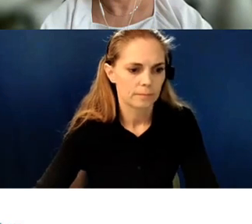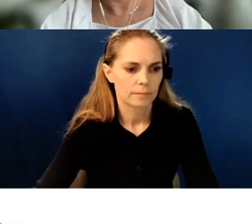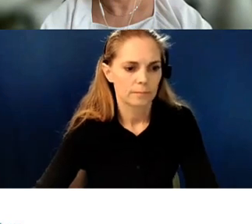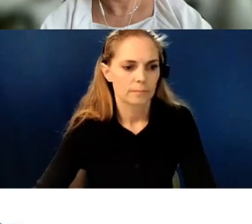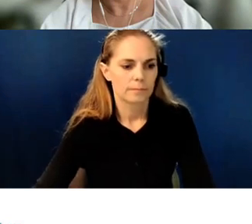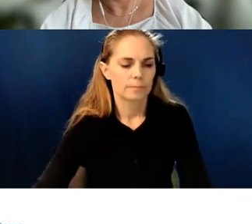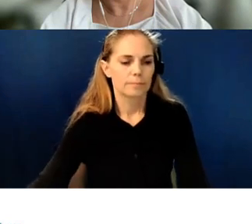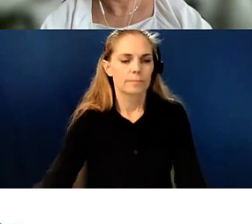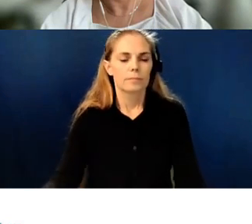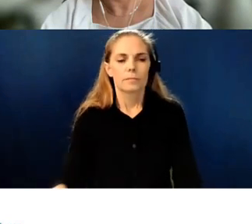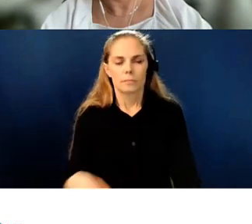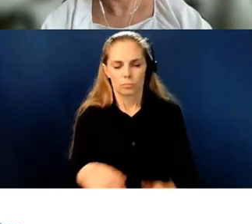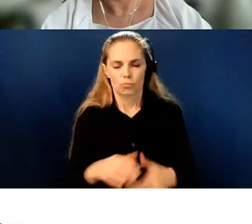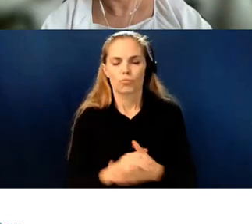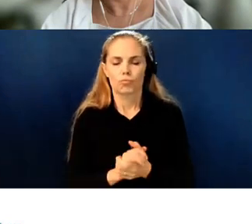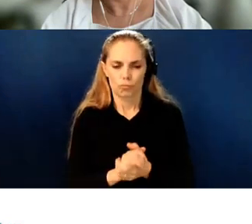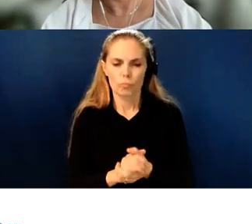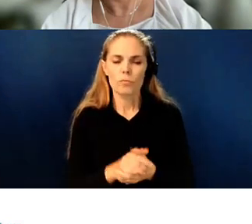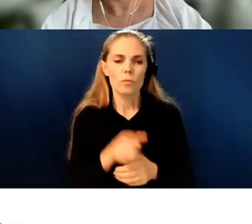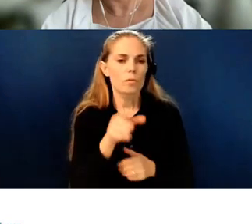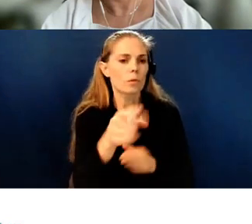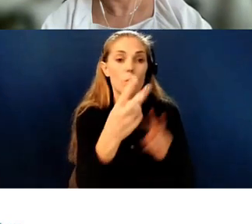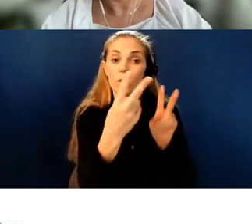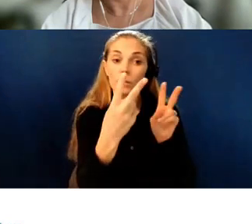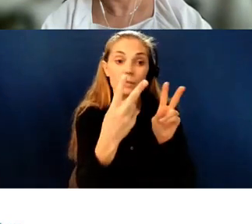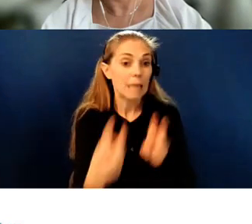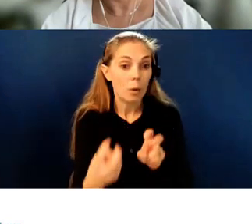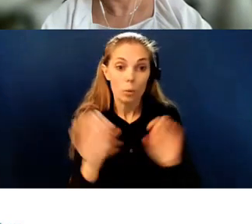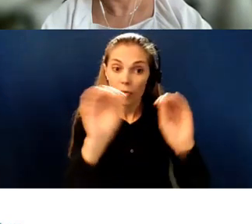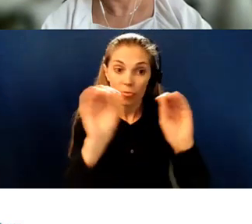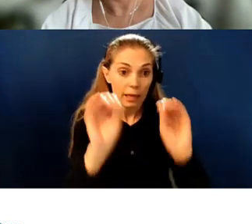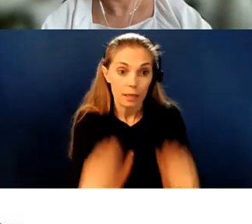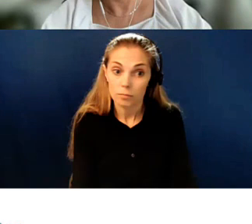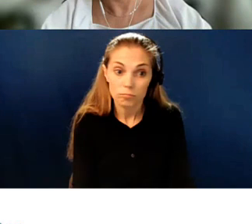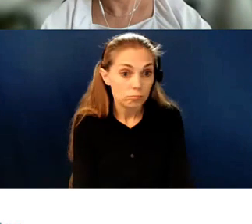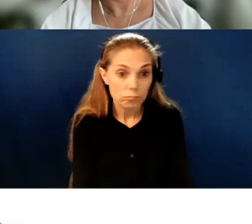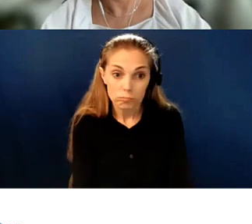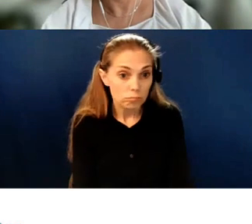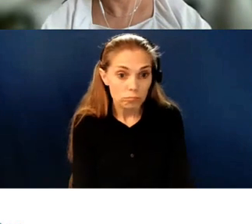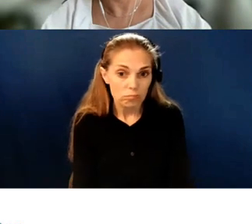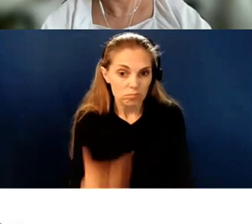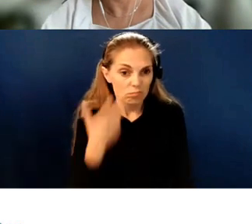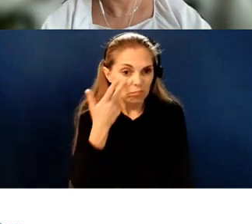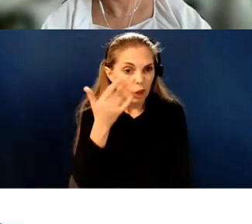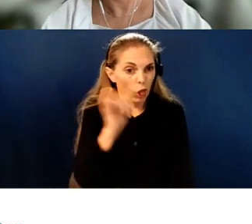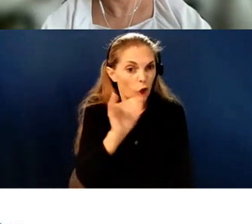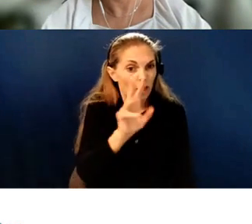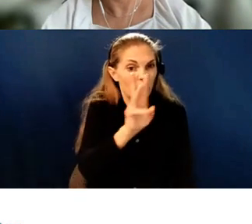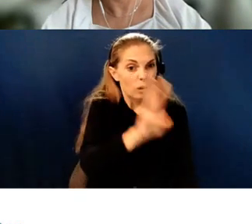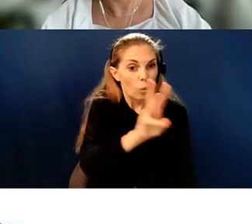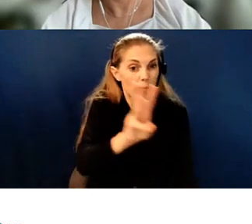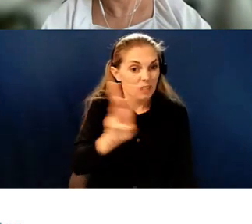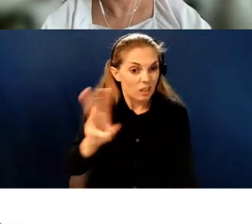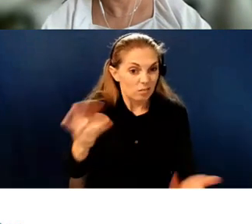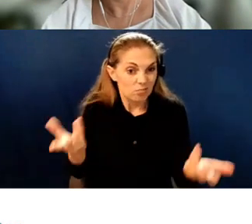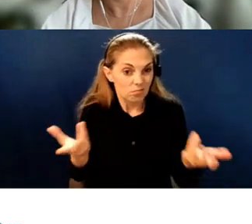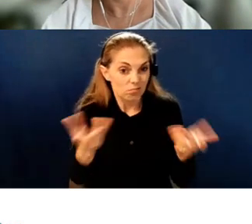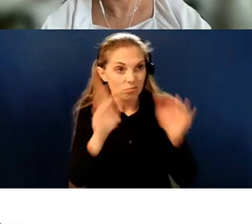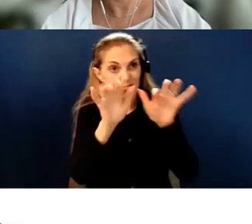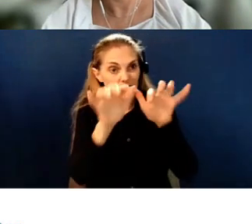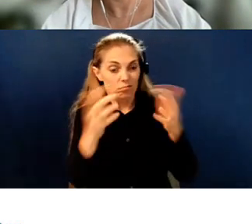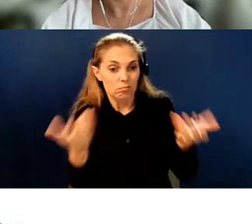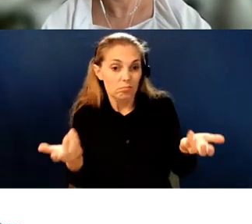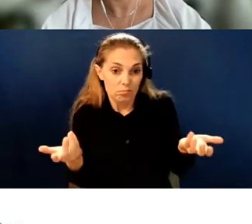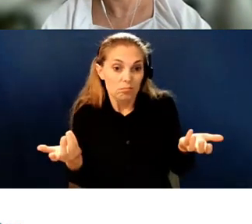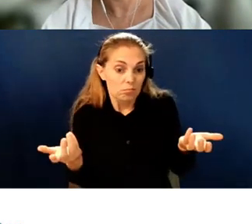Yeah, so you don't download it at all. You access it on the internet. So you would access it via a browser. And you can use it